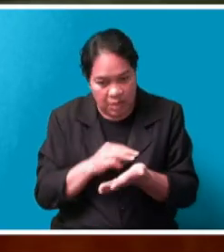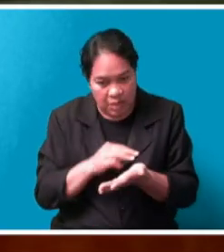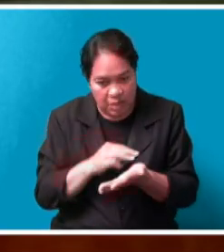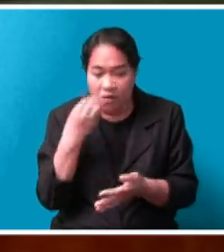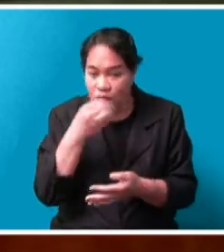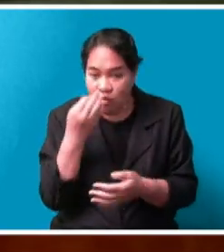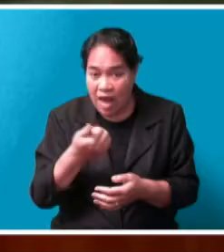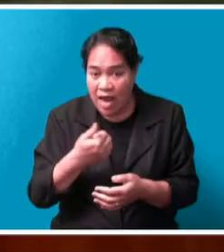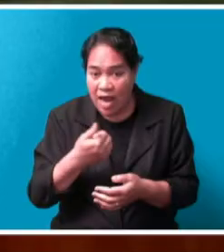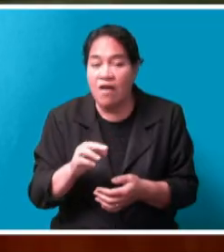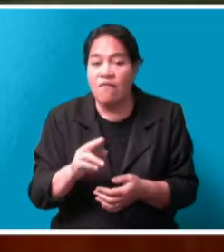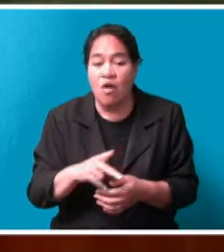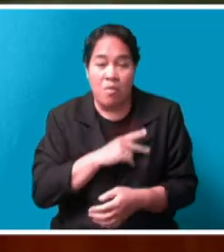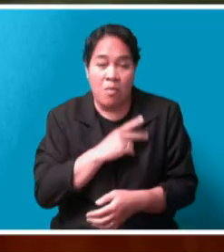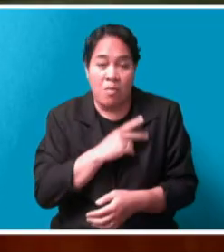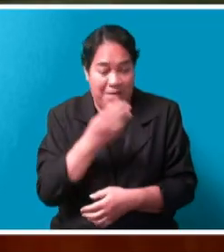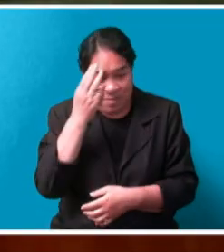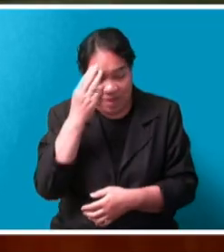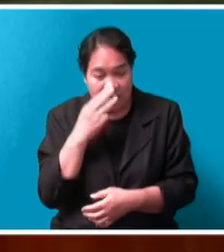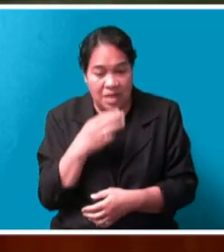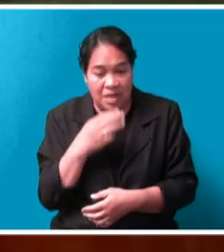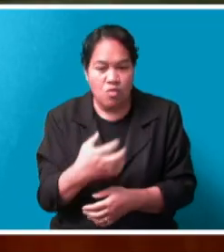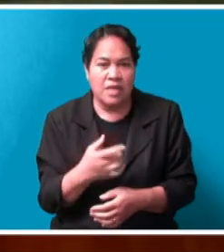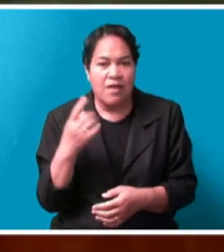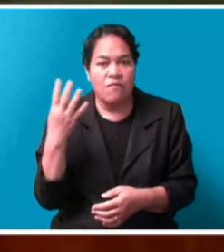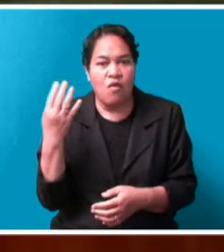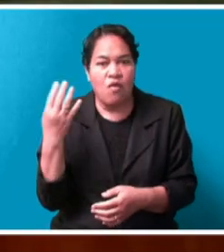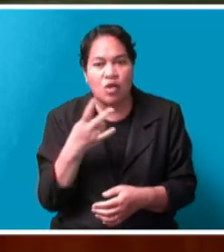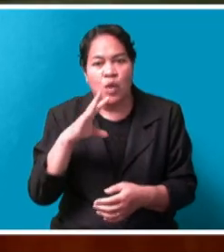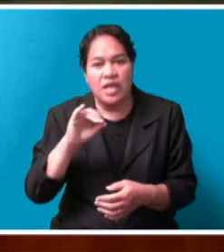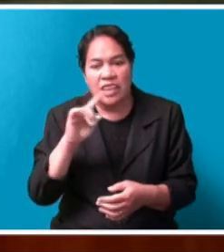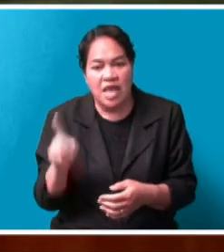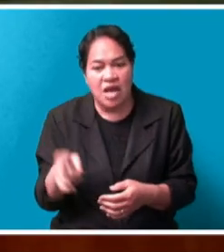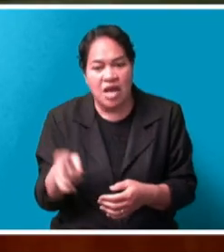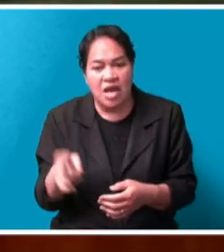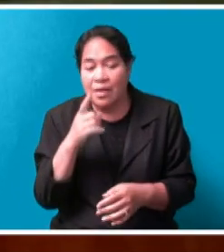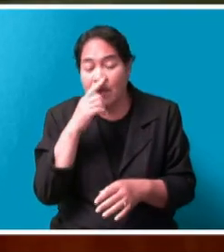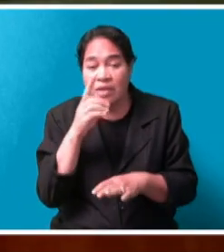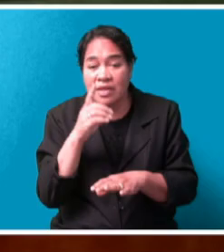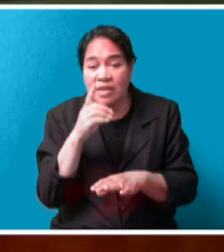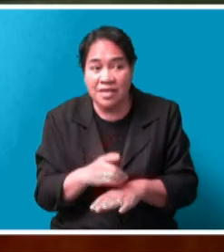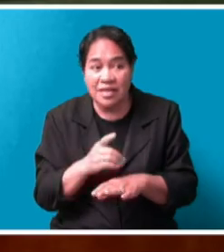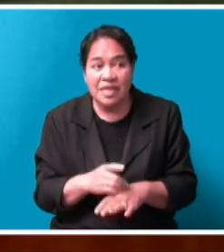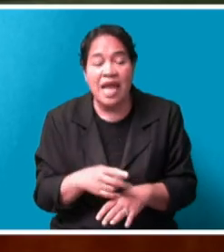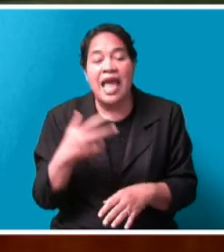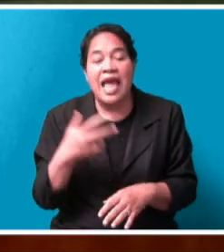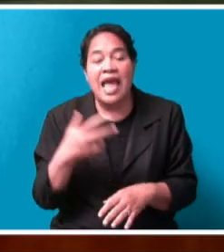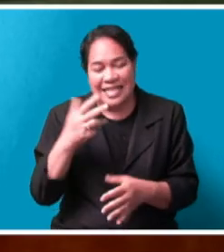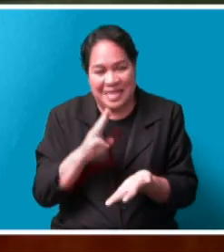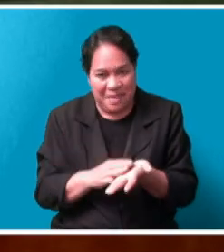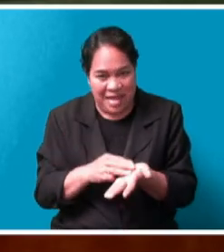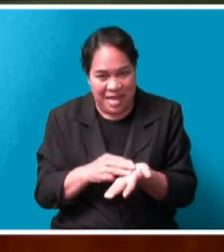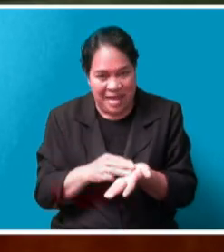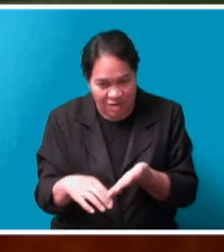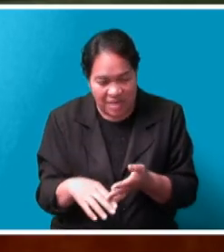rural pregnant mothers, more than 420,000. Allowance for persons with disabilities, more than 18 million. And